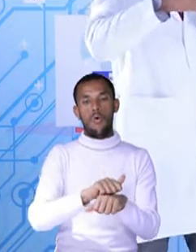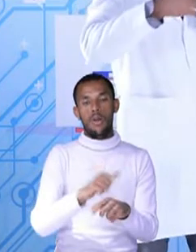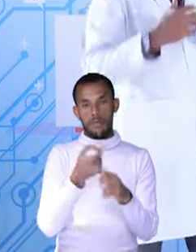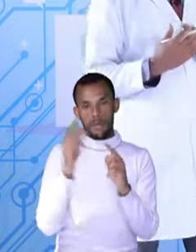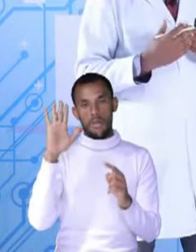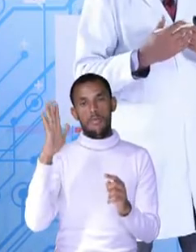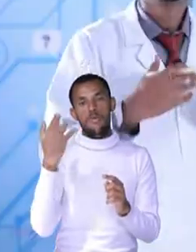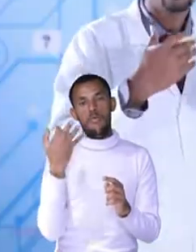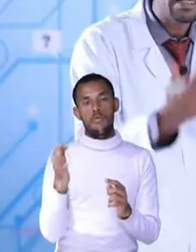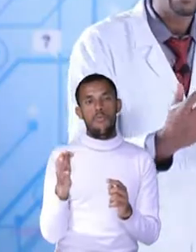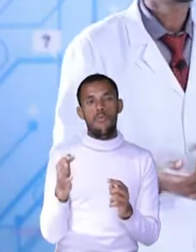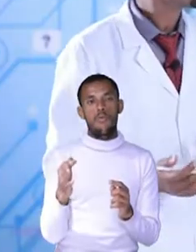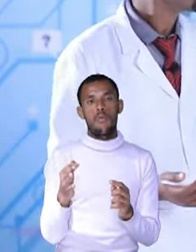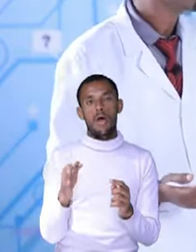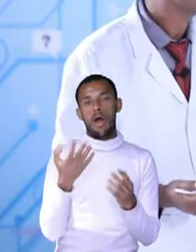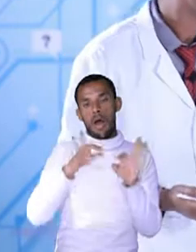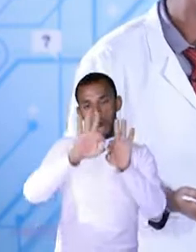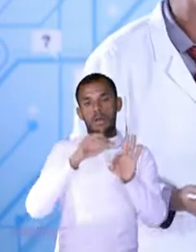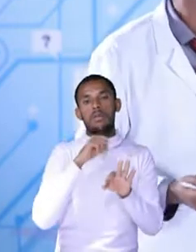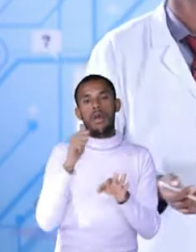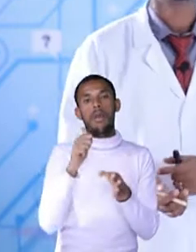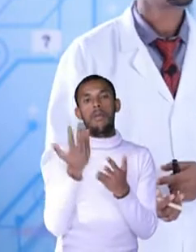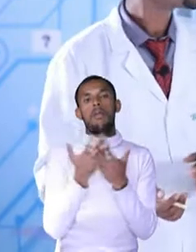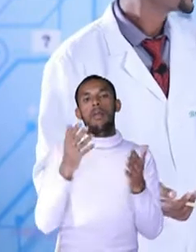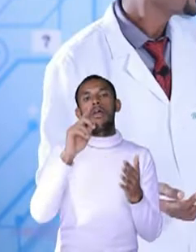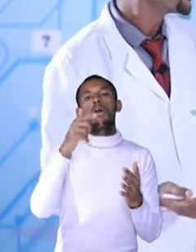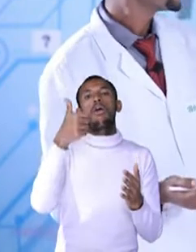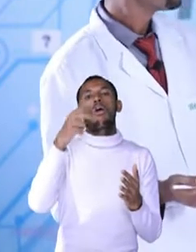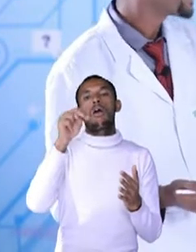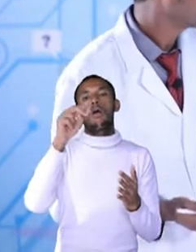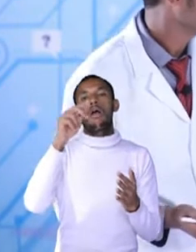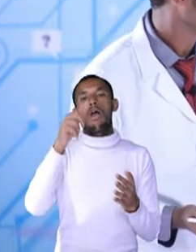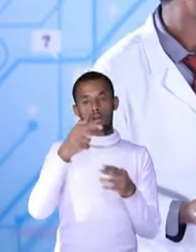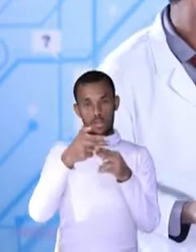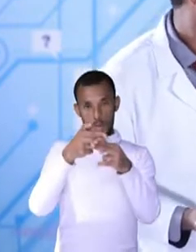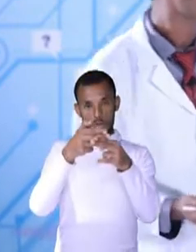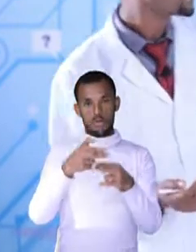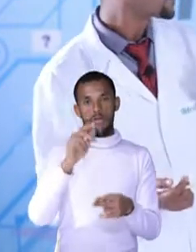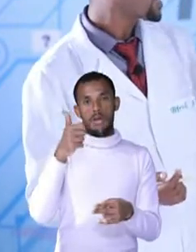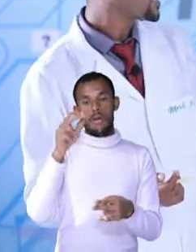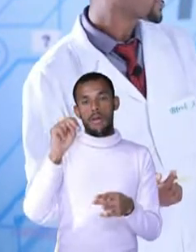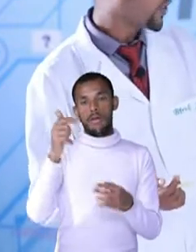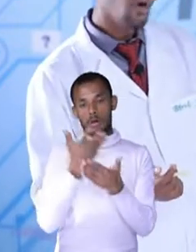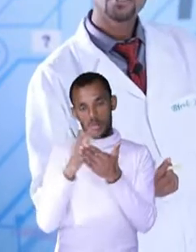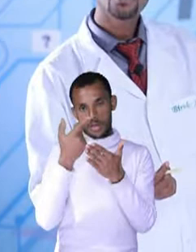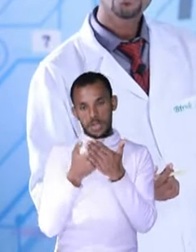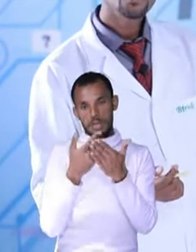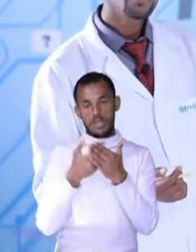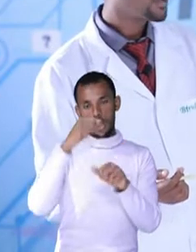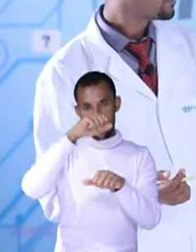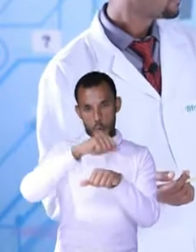different types of undesired materials are known as gunk. Therefore, by eliminating most of the combining